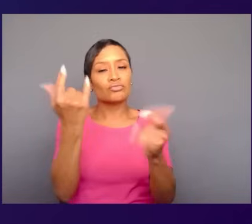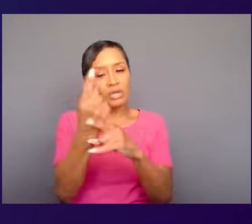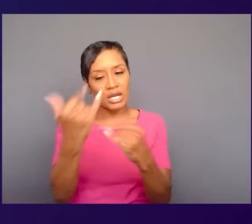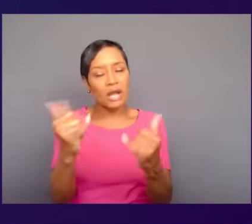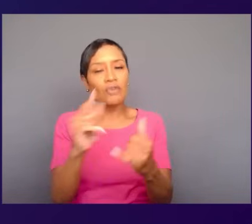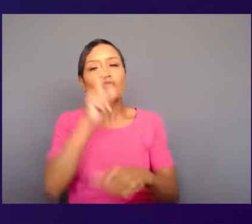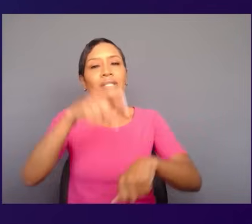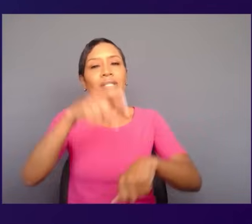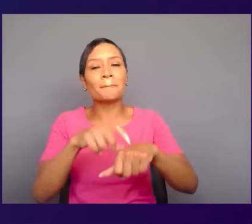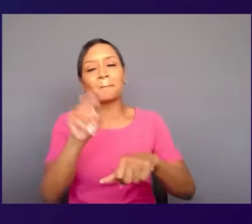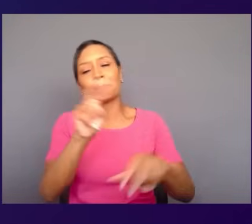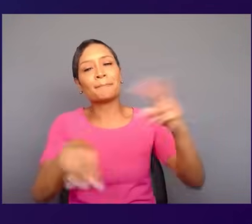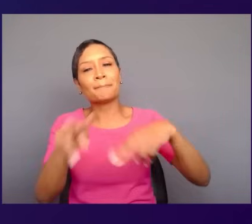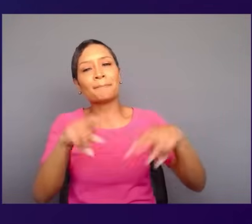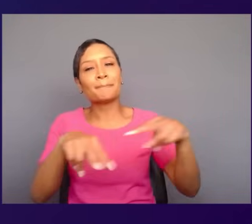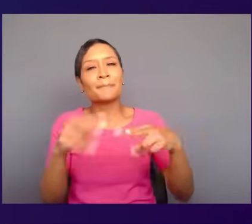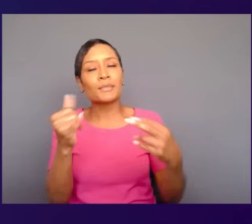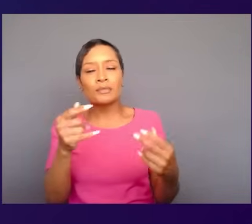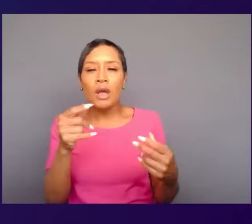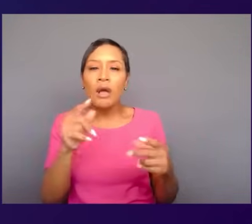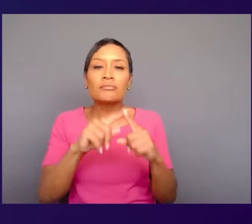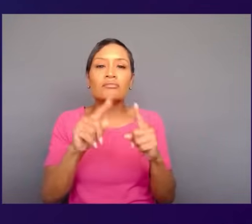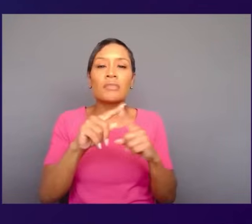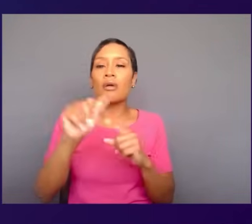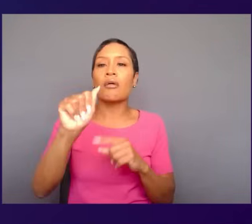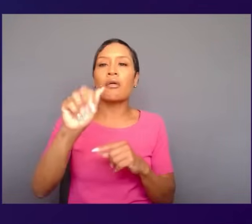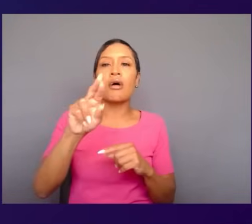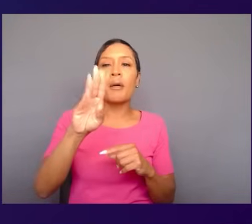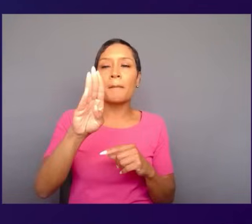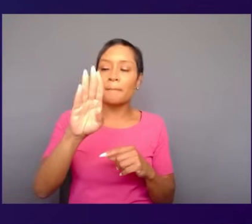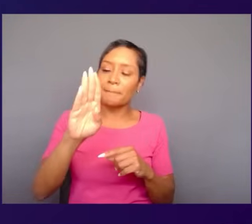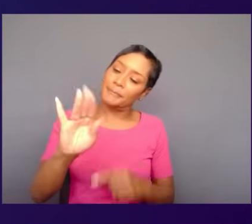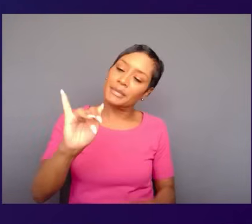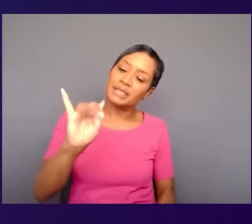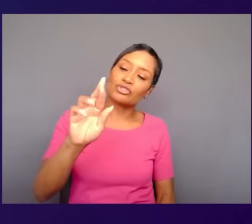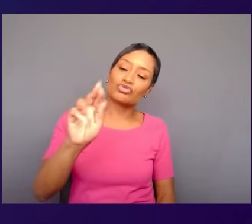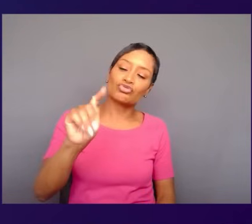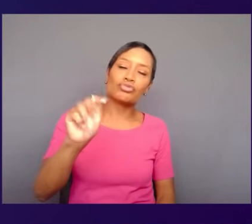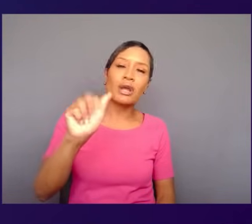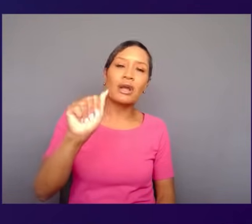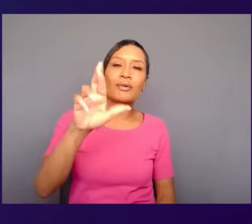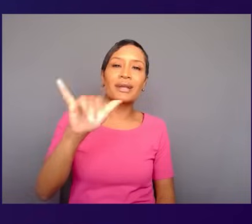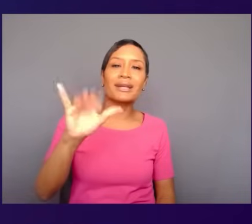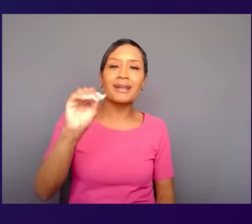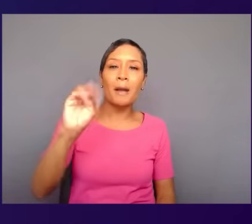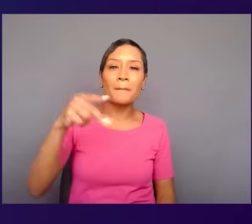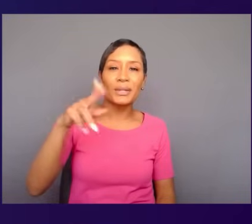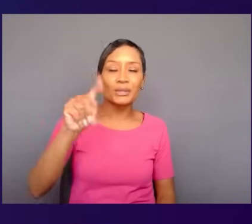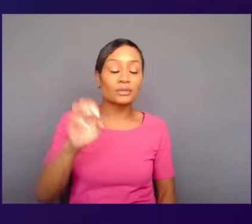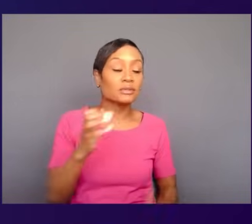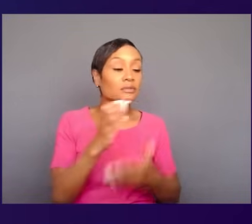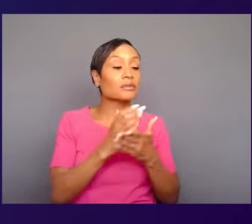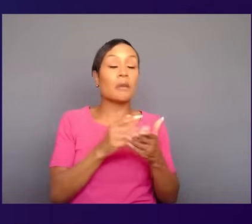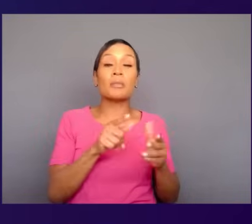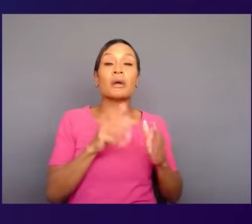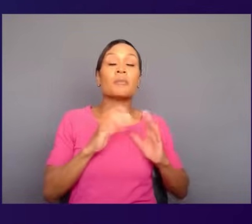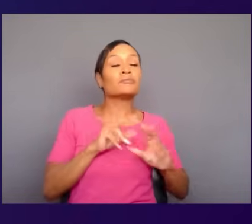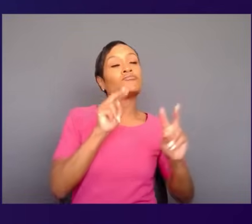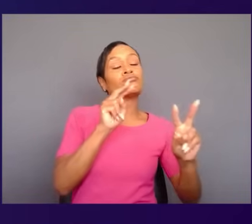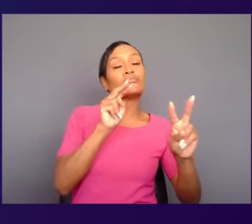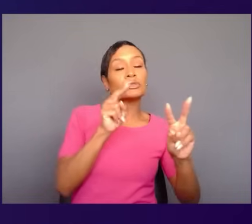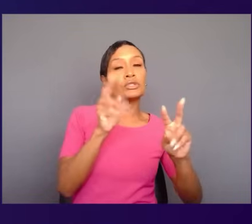arbitrary compute. We see a lot of customers using Lambda functions that just watch those event streams and then inspect the events that